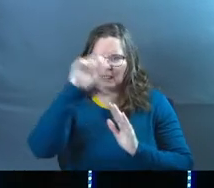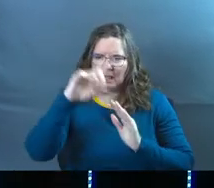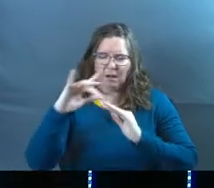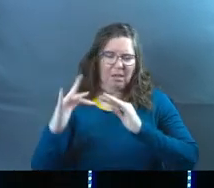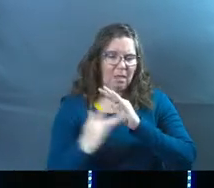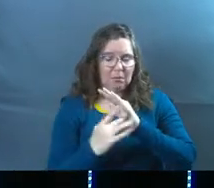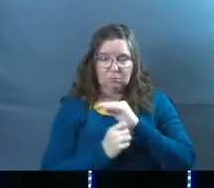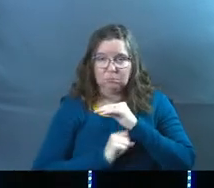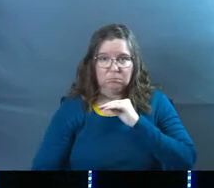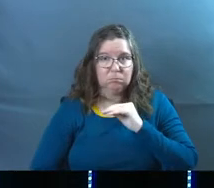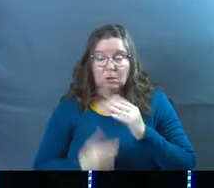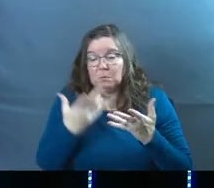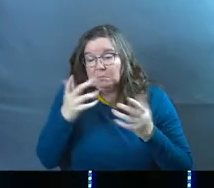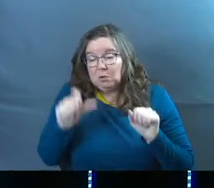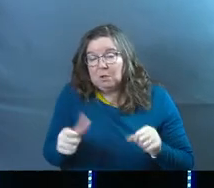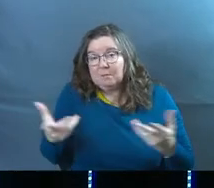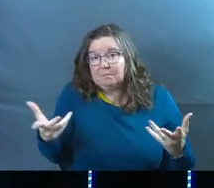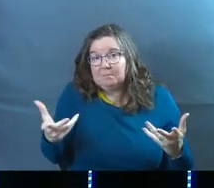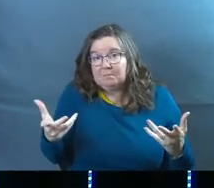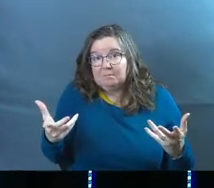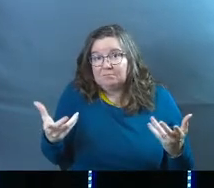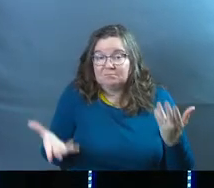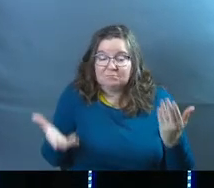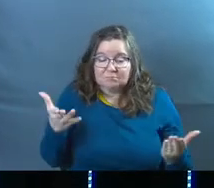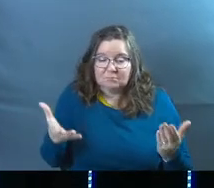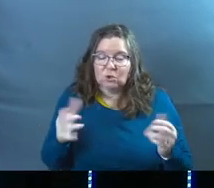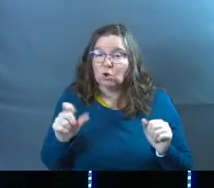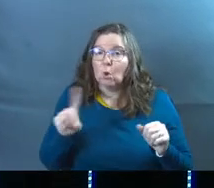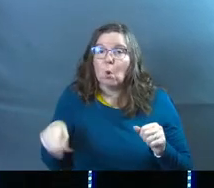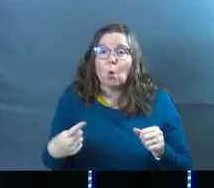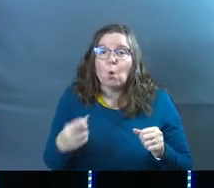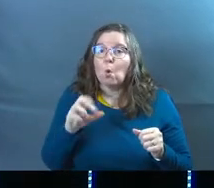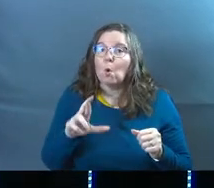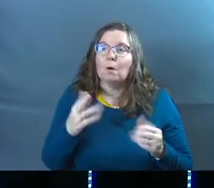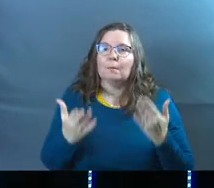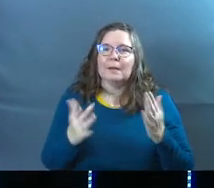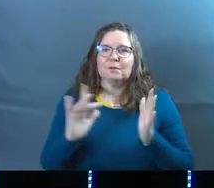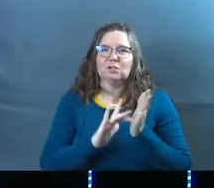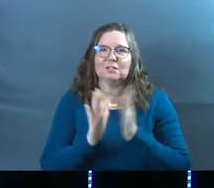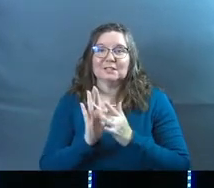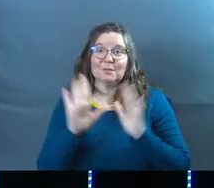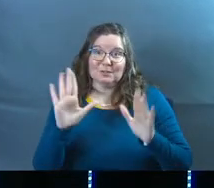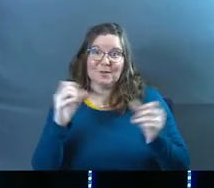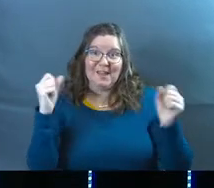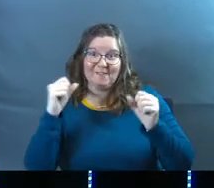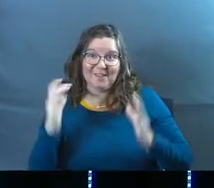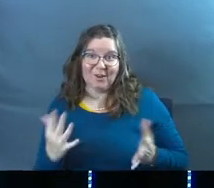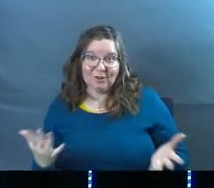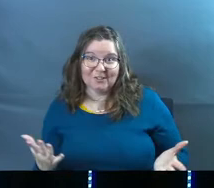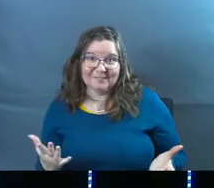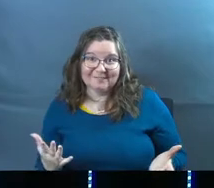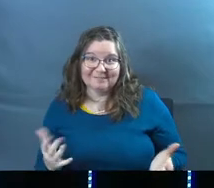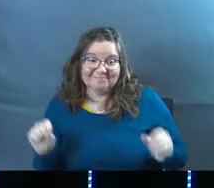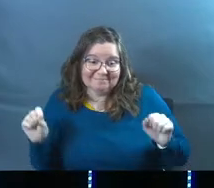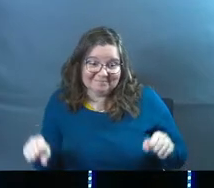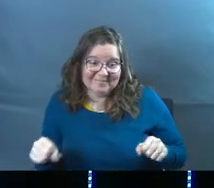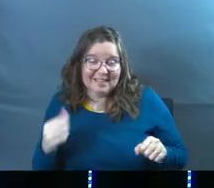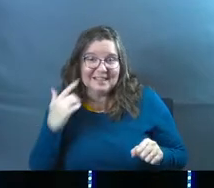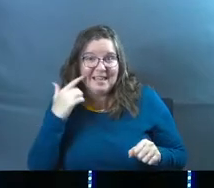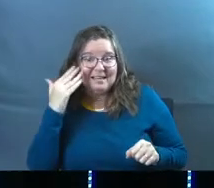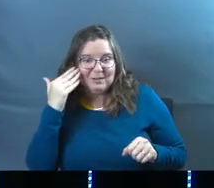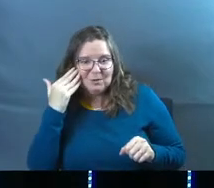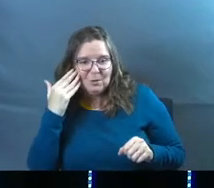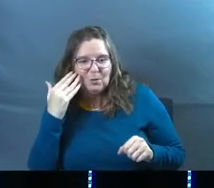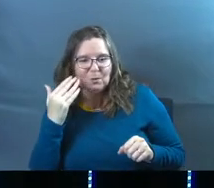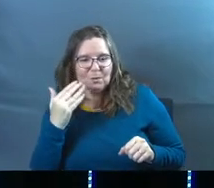wrenched the hip out of its socket? Could have been. Could have been. Could have just been that Jesus was a great fighter, amen? Could have been that he